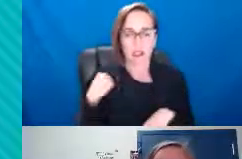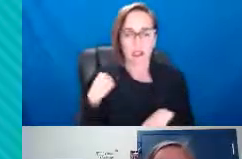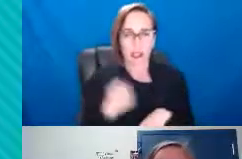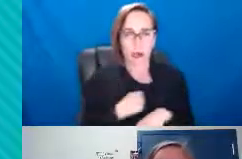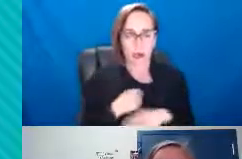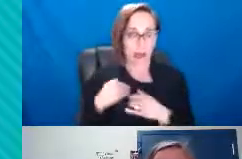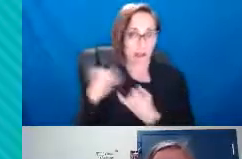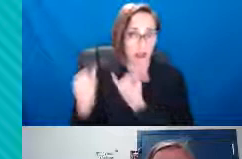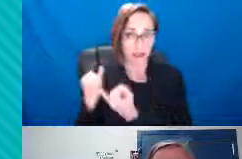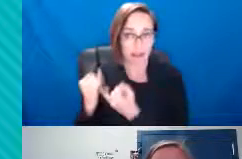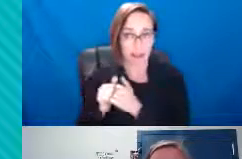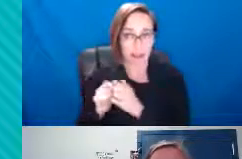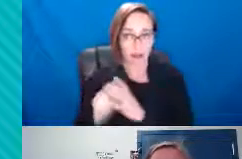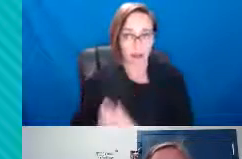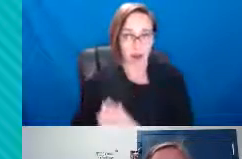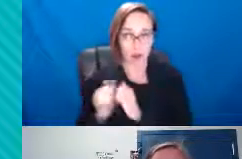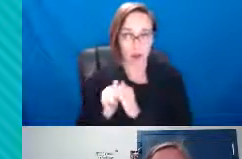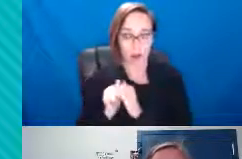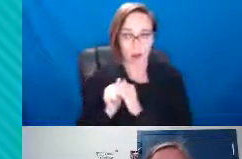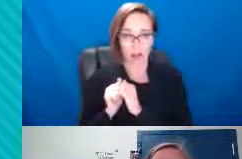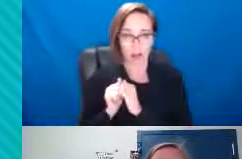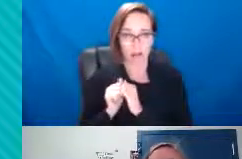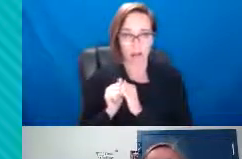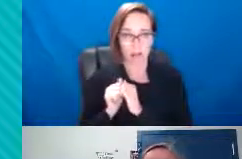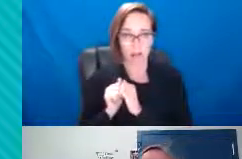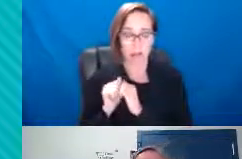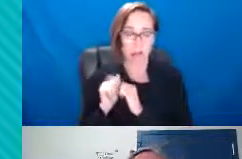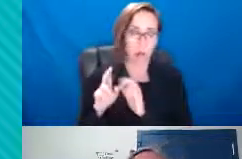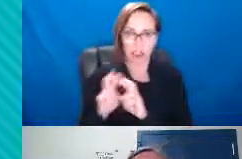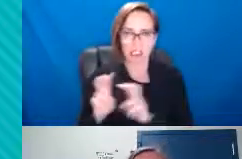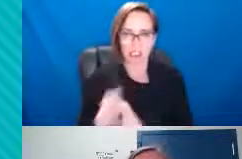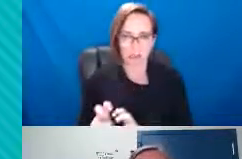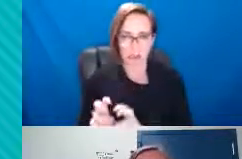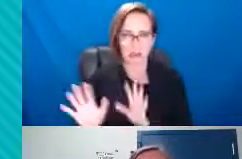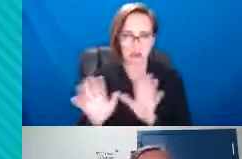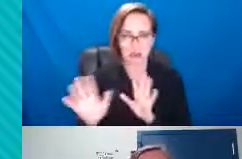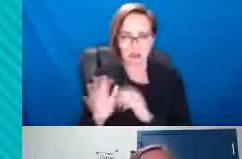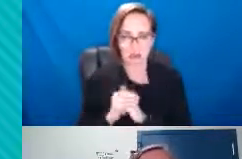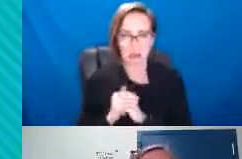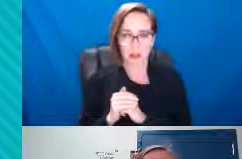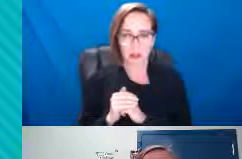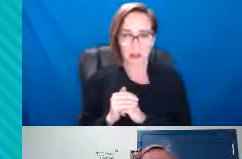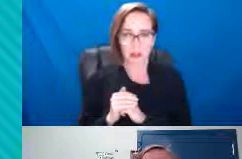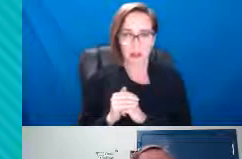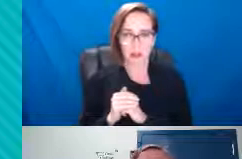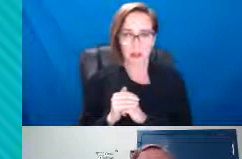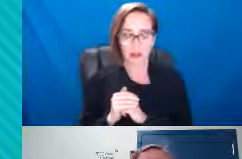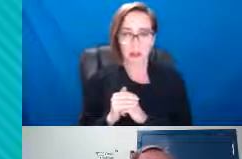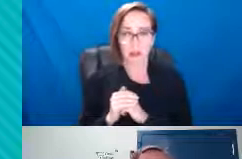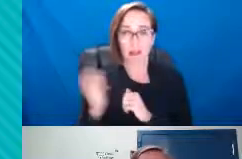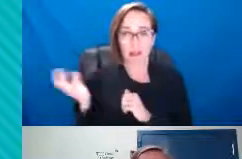as our assessment will go, and what we possibly know about